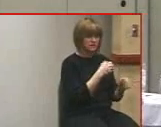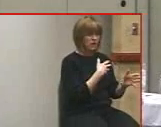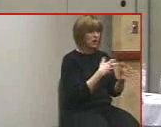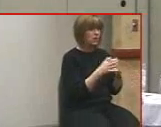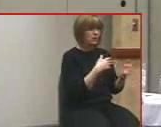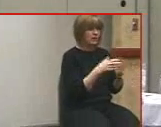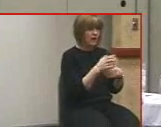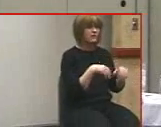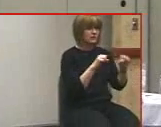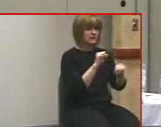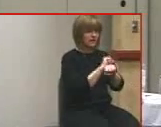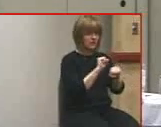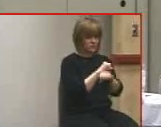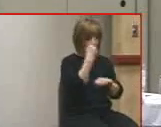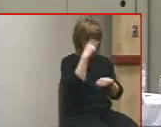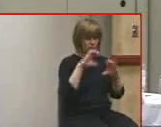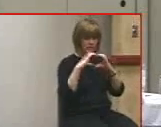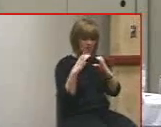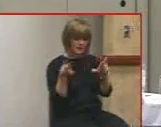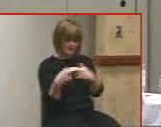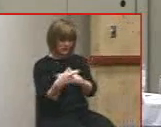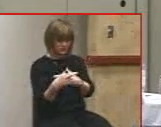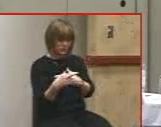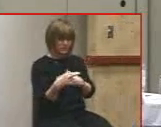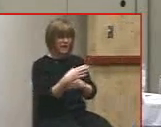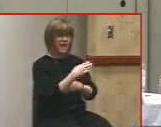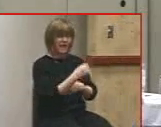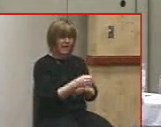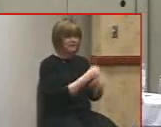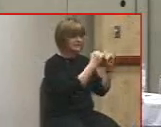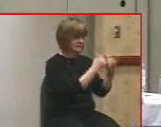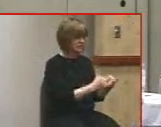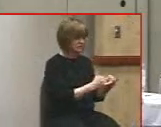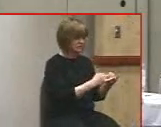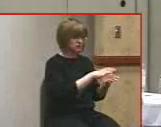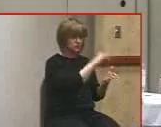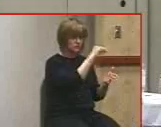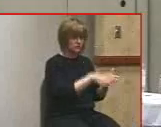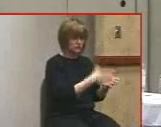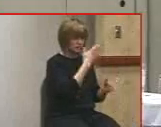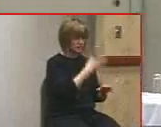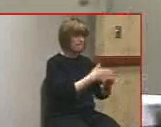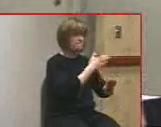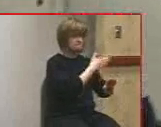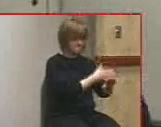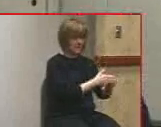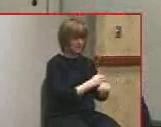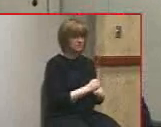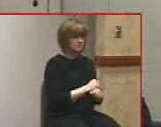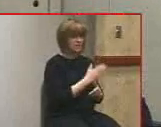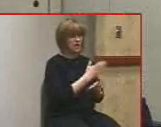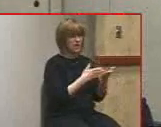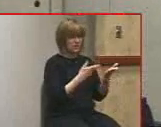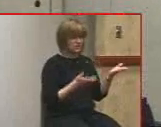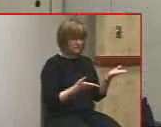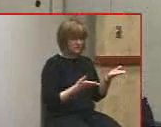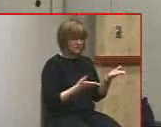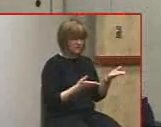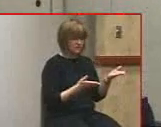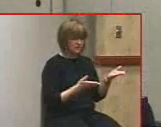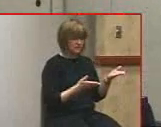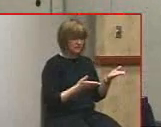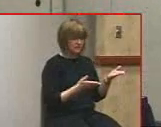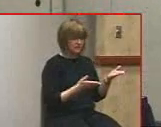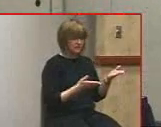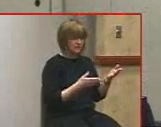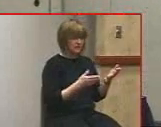for the classroom and an individual student, even better. Now, some things don't lend themselves to